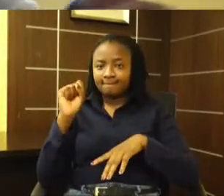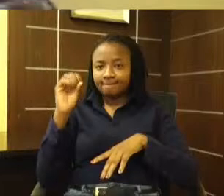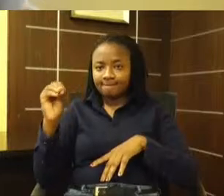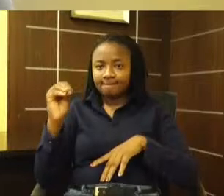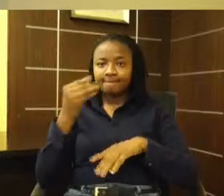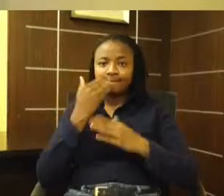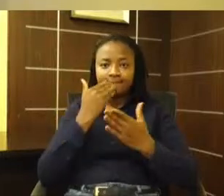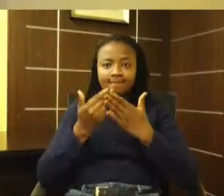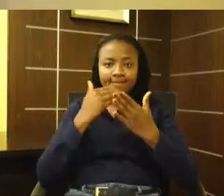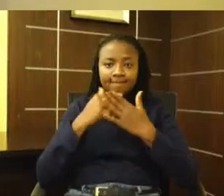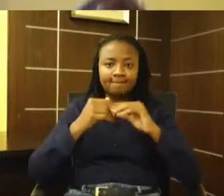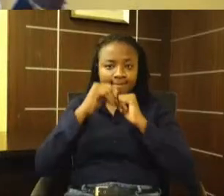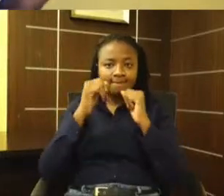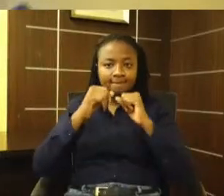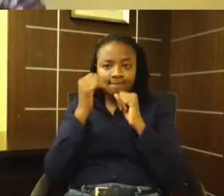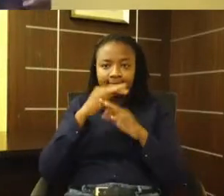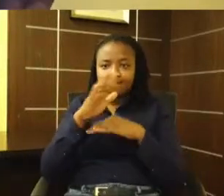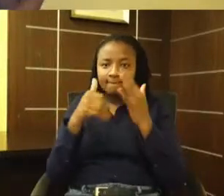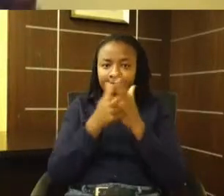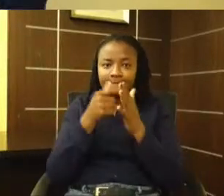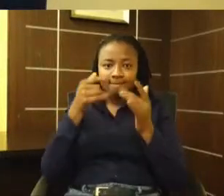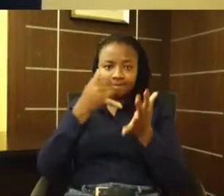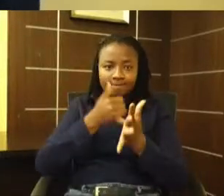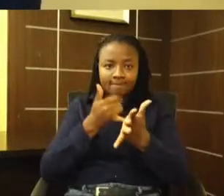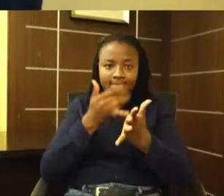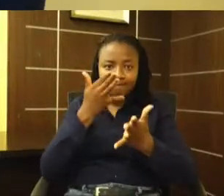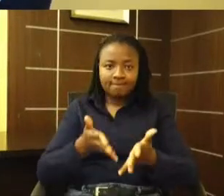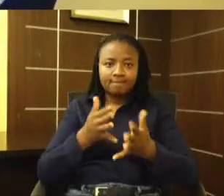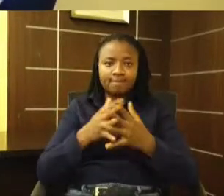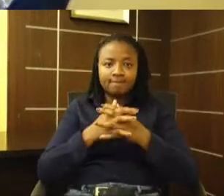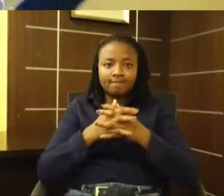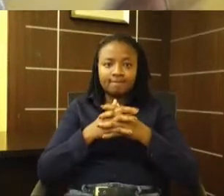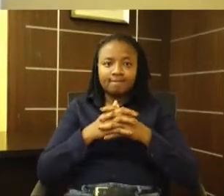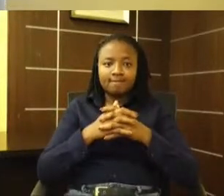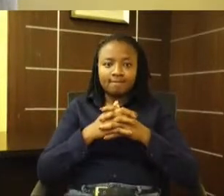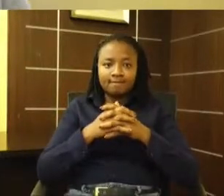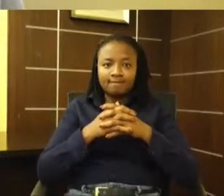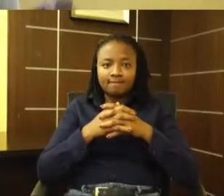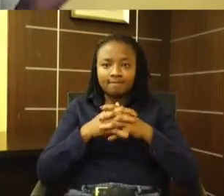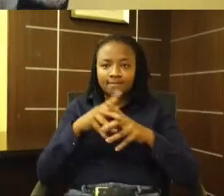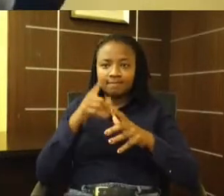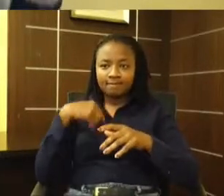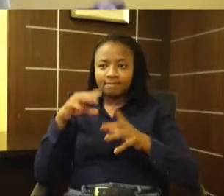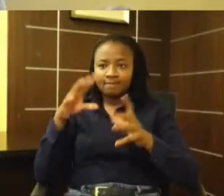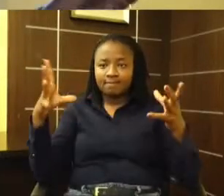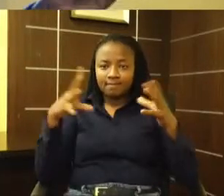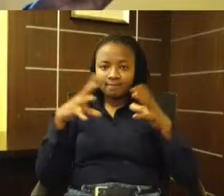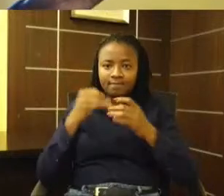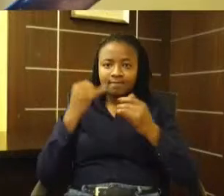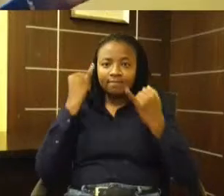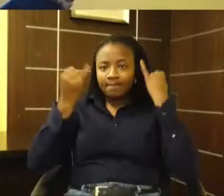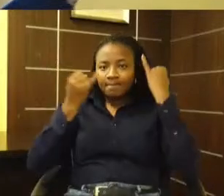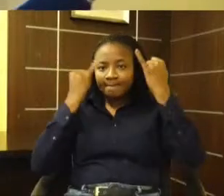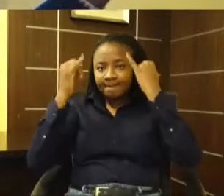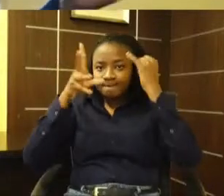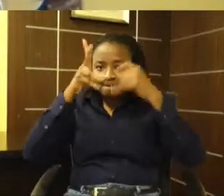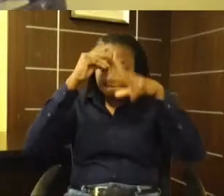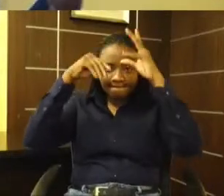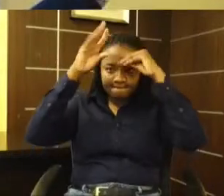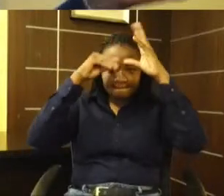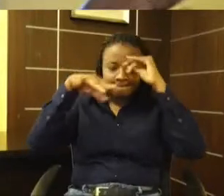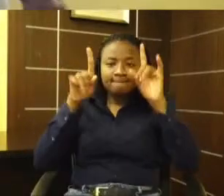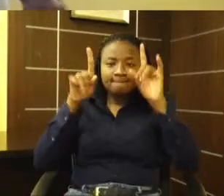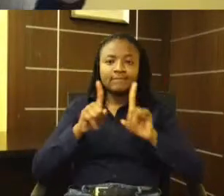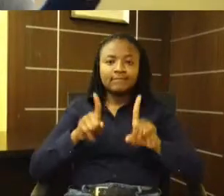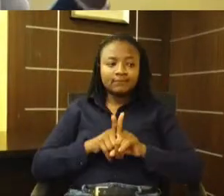this forum all together and sharing, putting on our learnings, our ideas, and as well